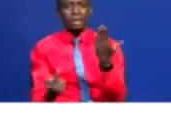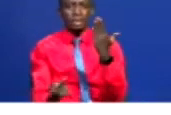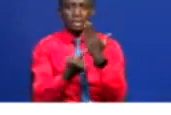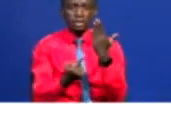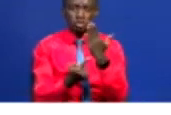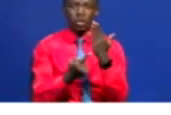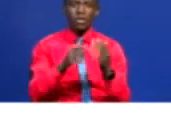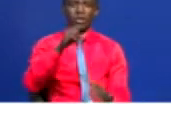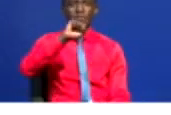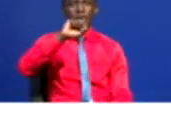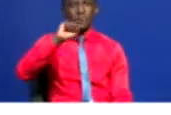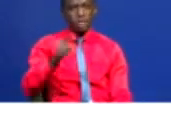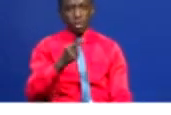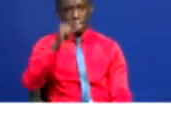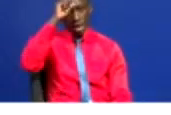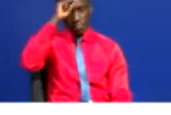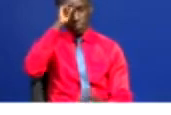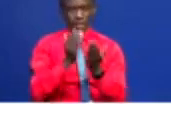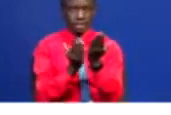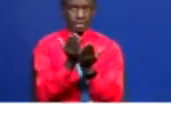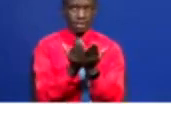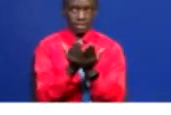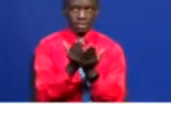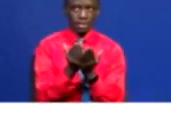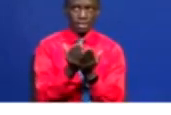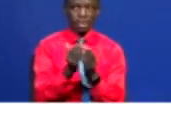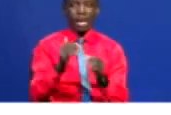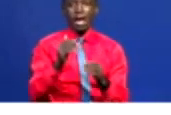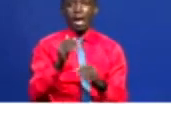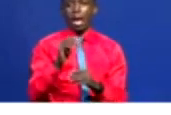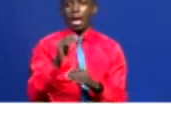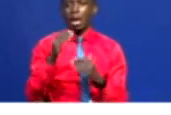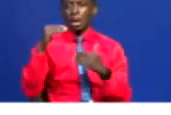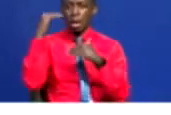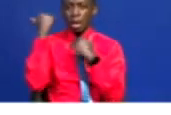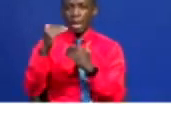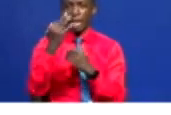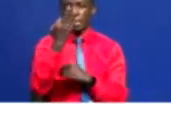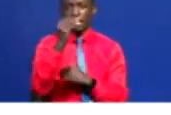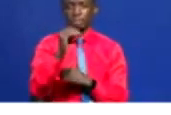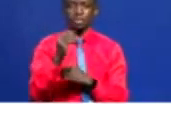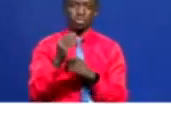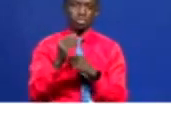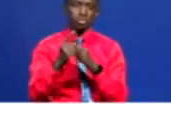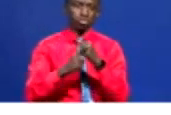5,000 government services as at 30th June, mm-hmm.